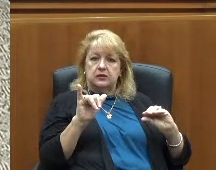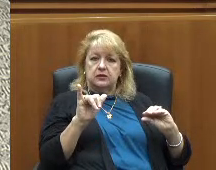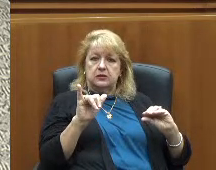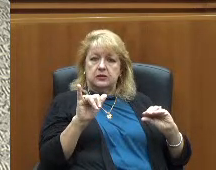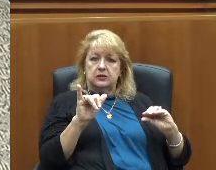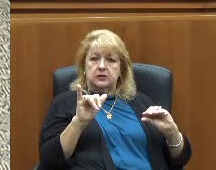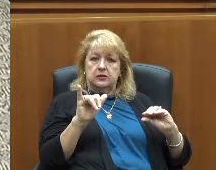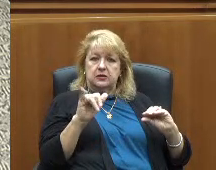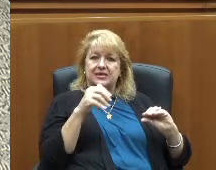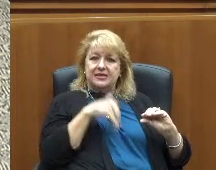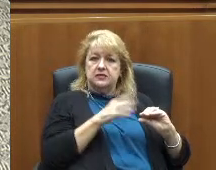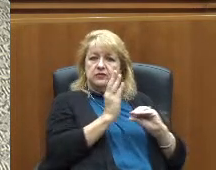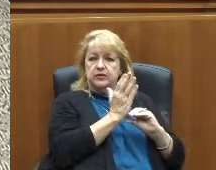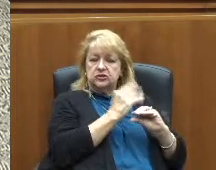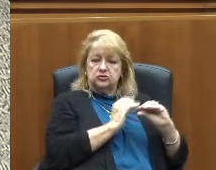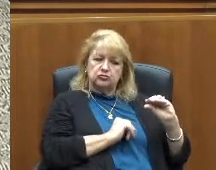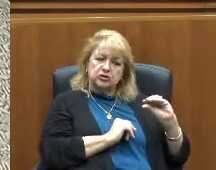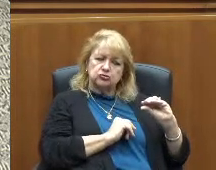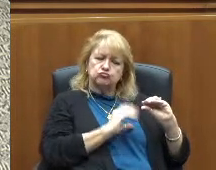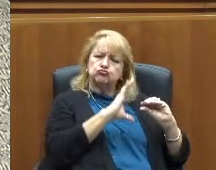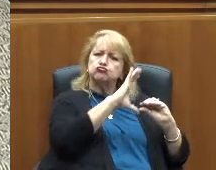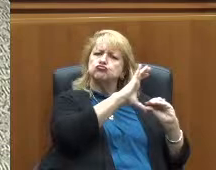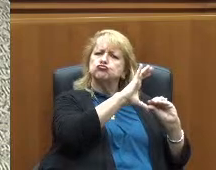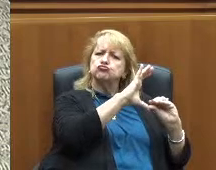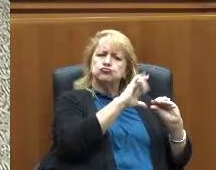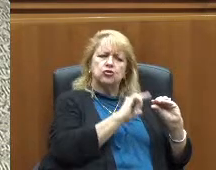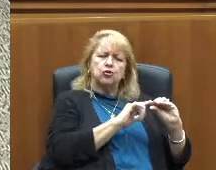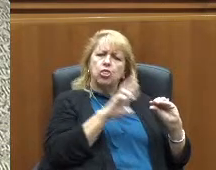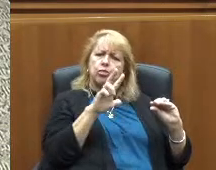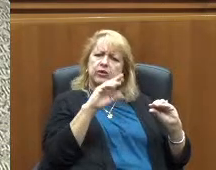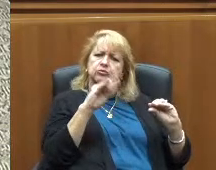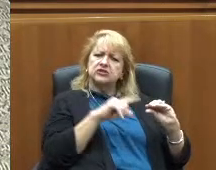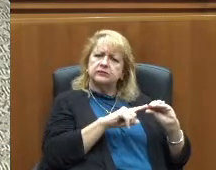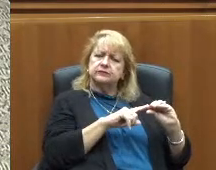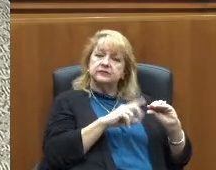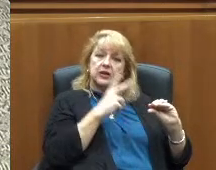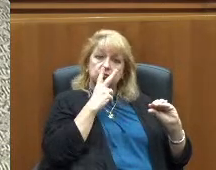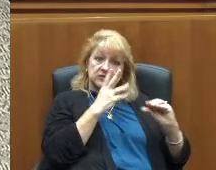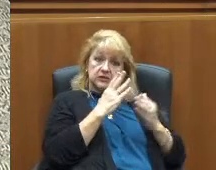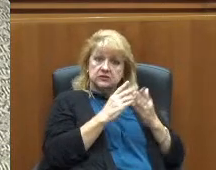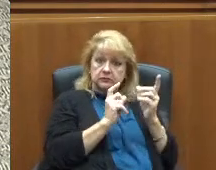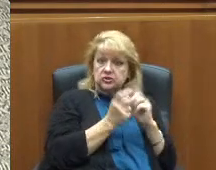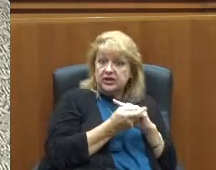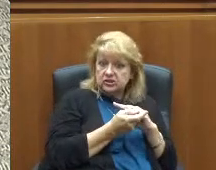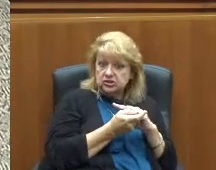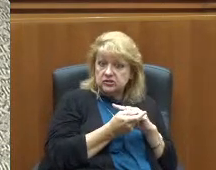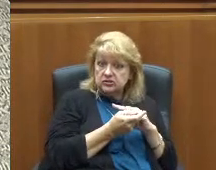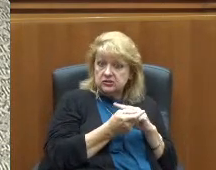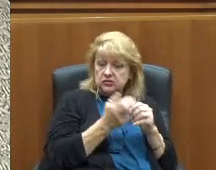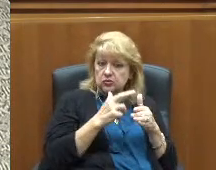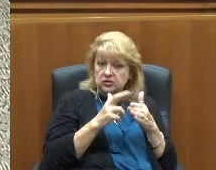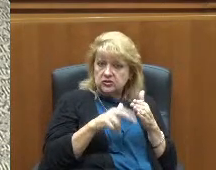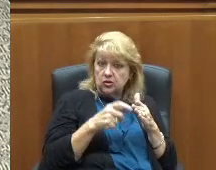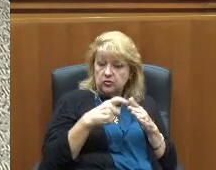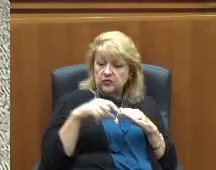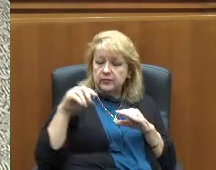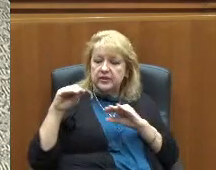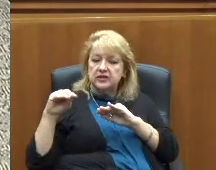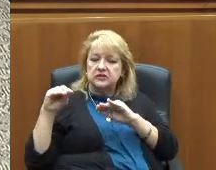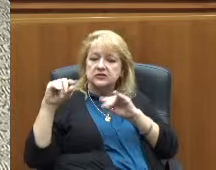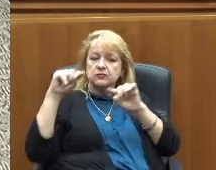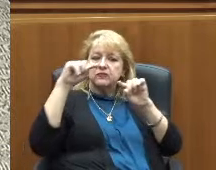that are going to be in our budget. And we know that we are seeing some changes that are a result of this